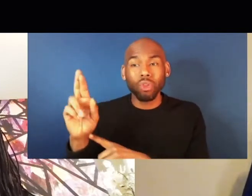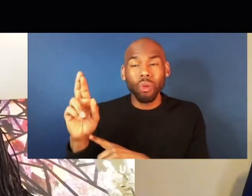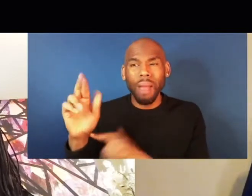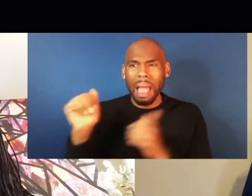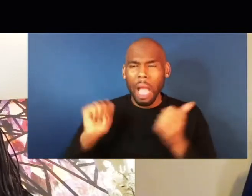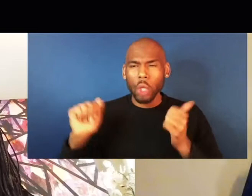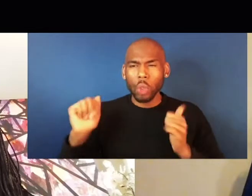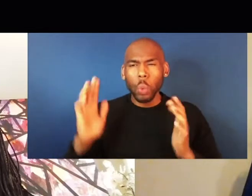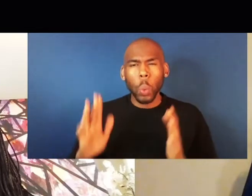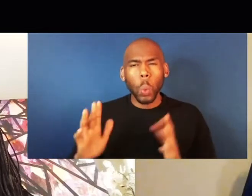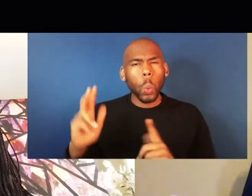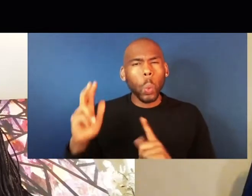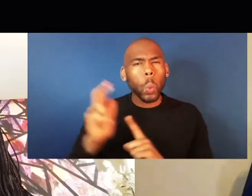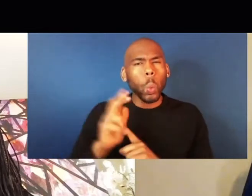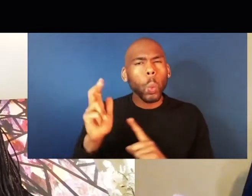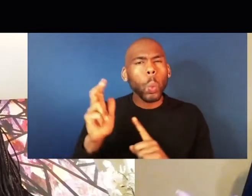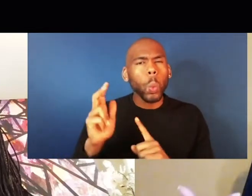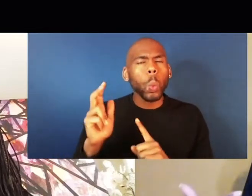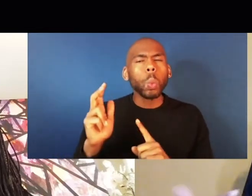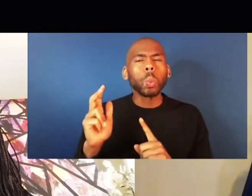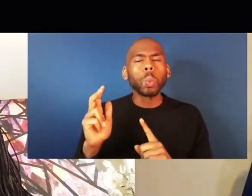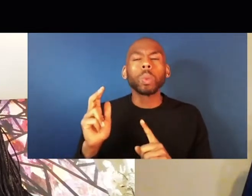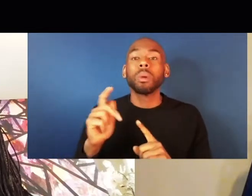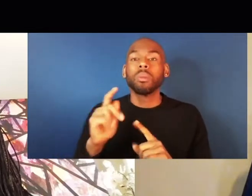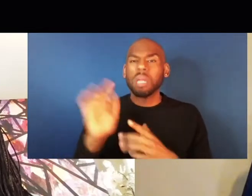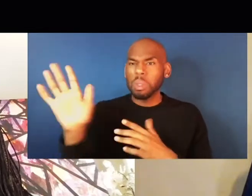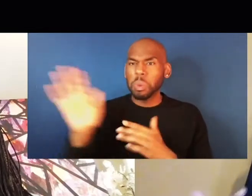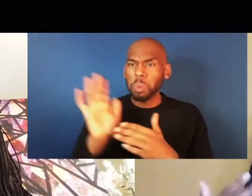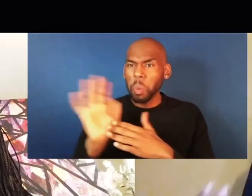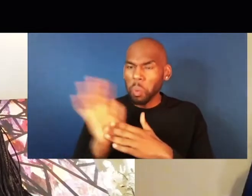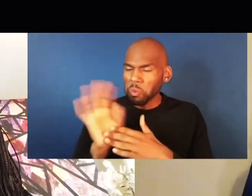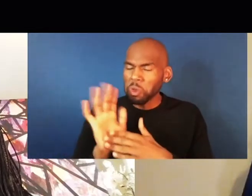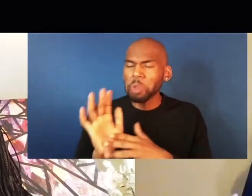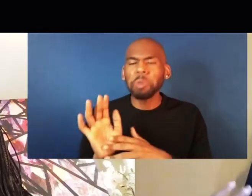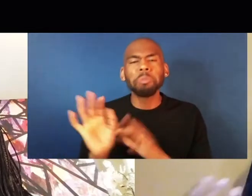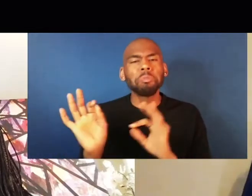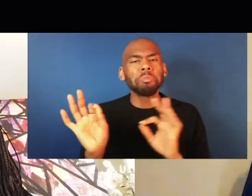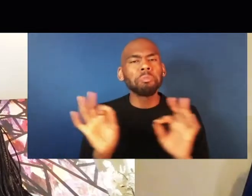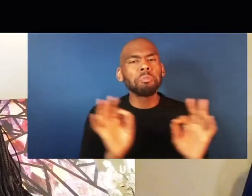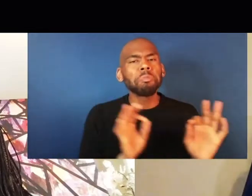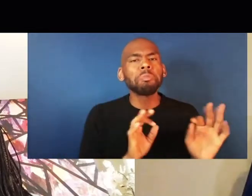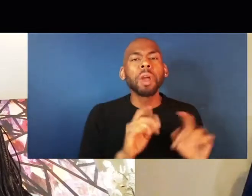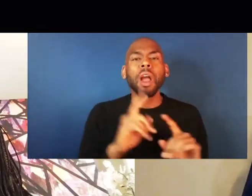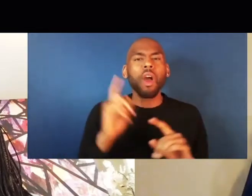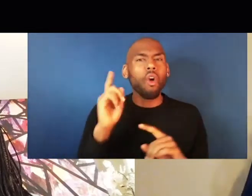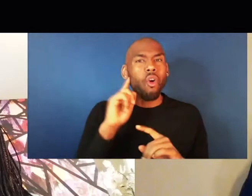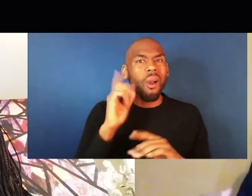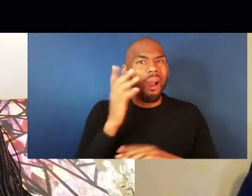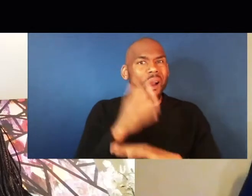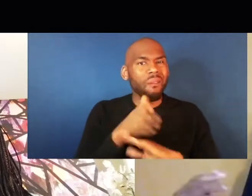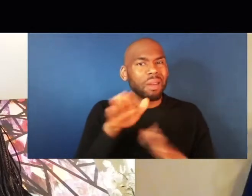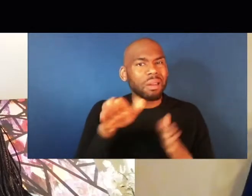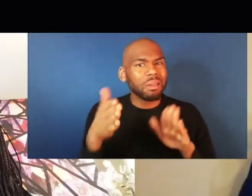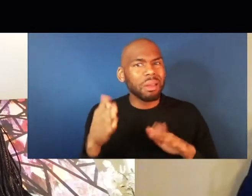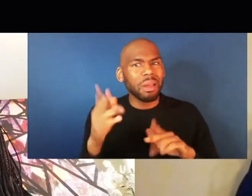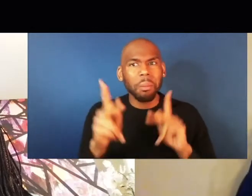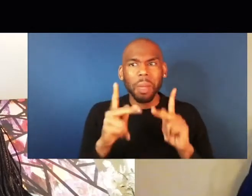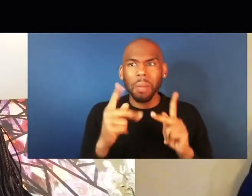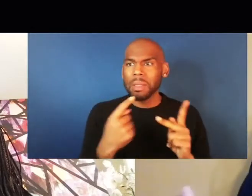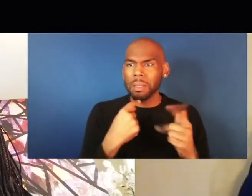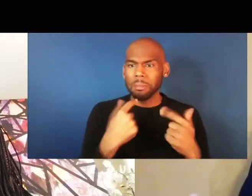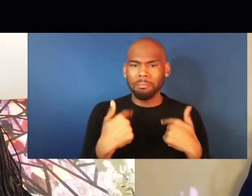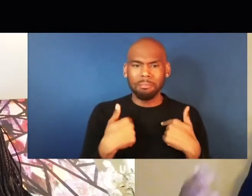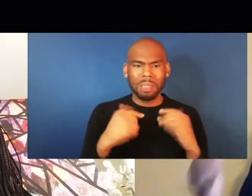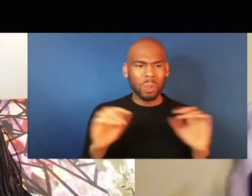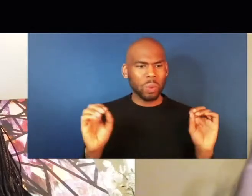movies he's been doing. But after his death, I heard a lot of people saying oh, I have no